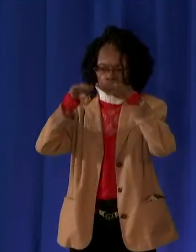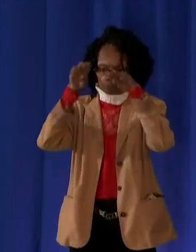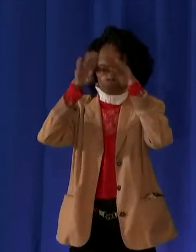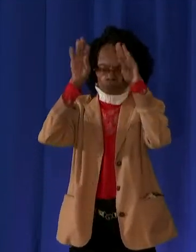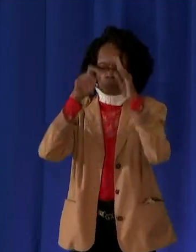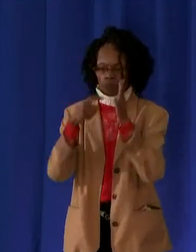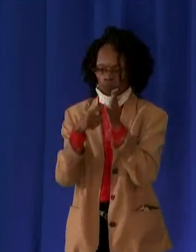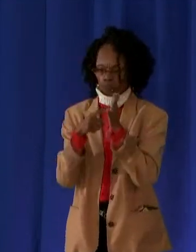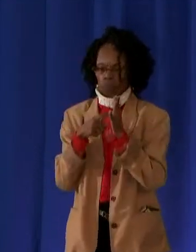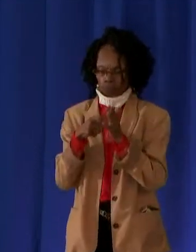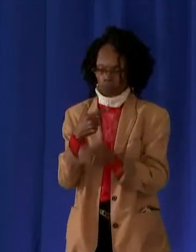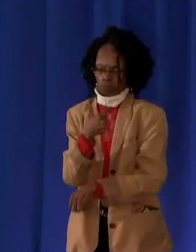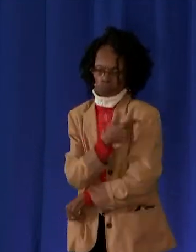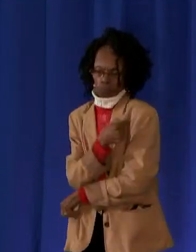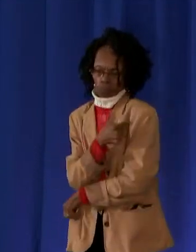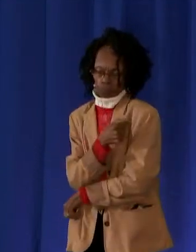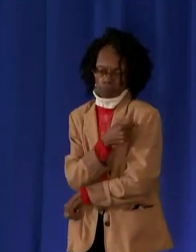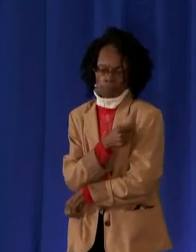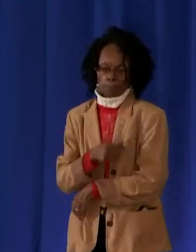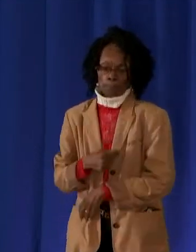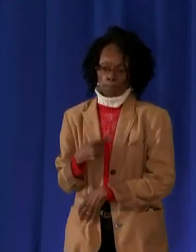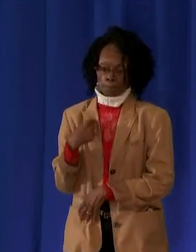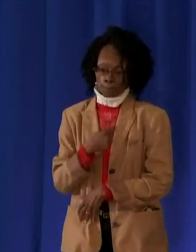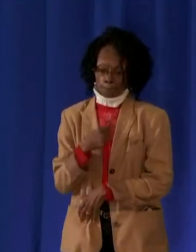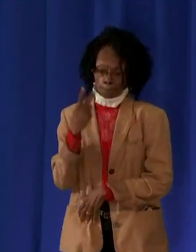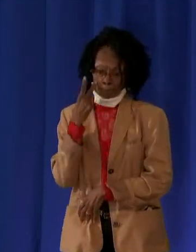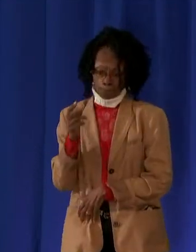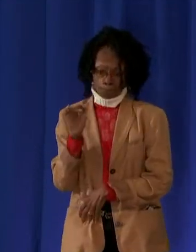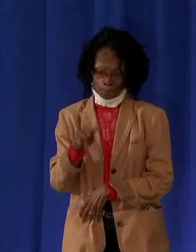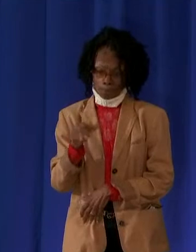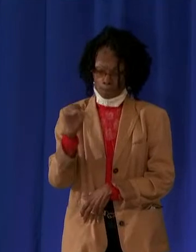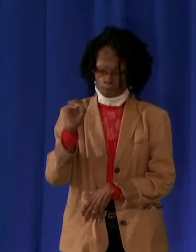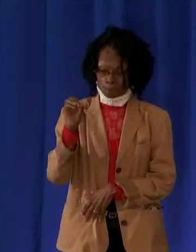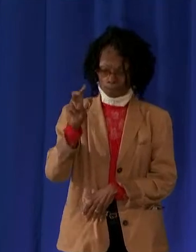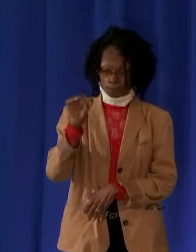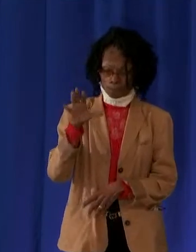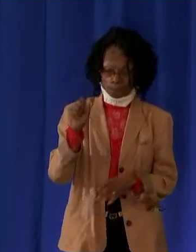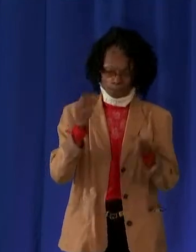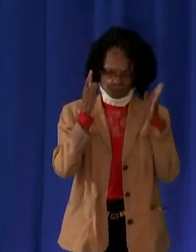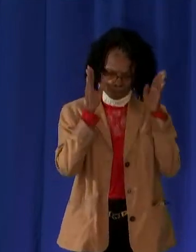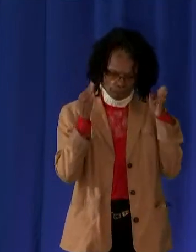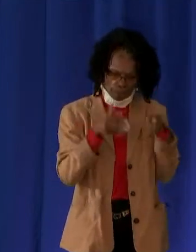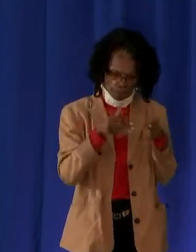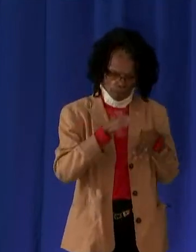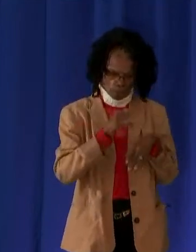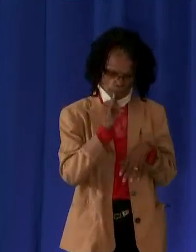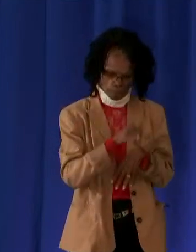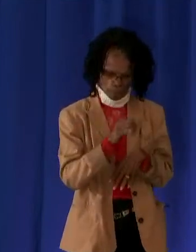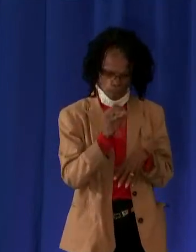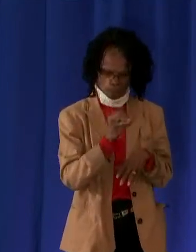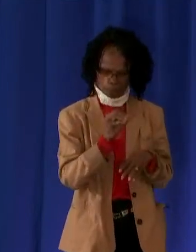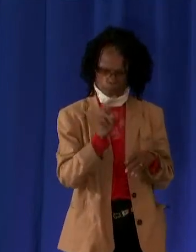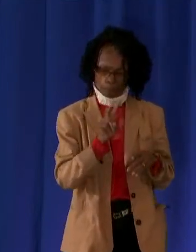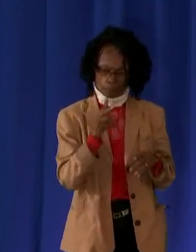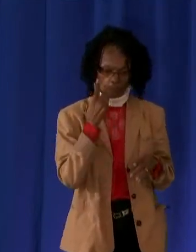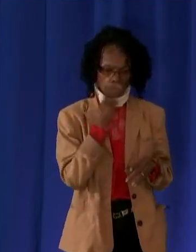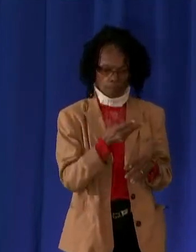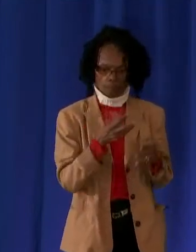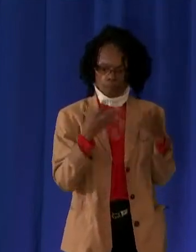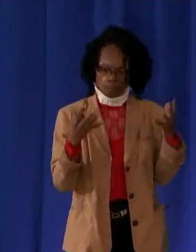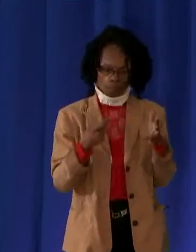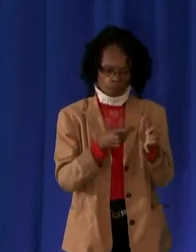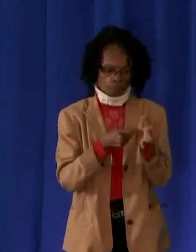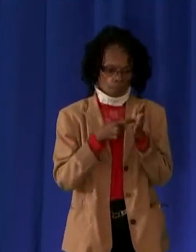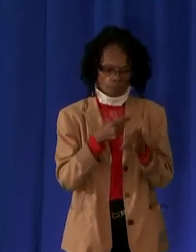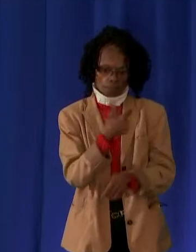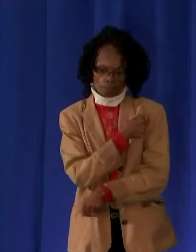of vaccination. We did see at the height of Omicron, with a lot of attention on Omicron, vaccine mandates going in